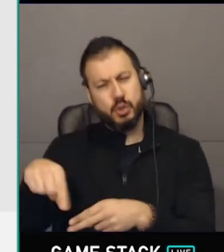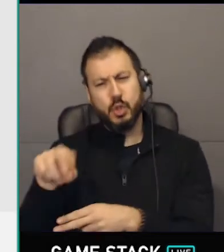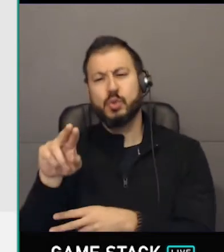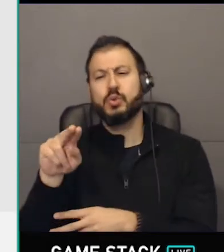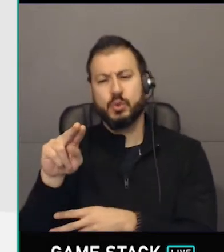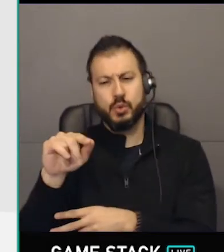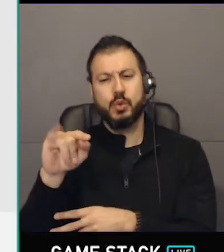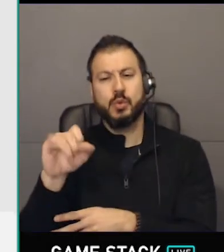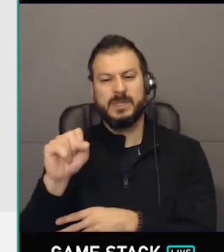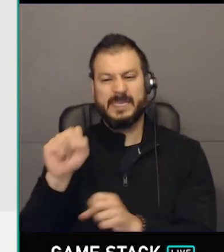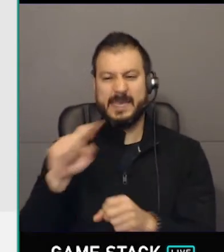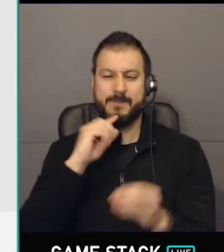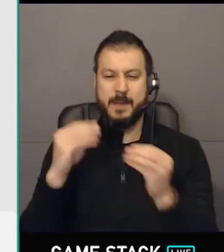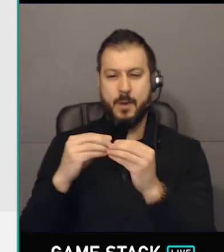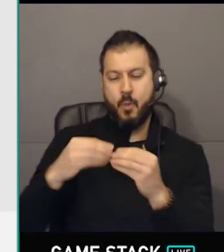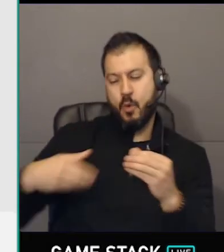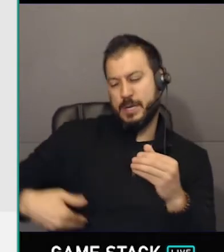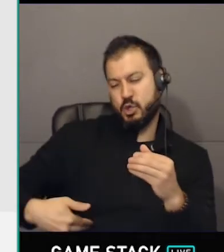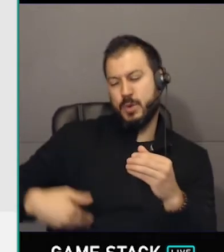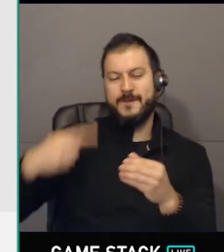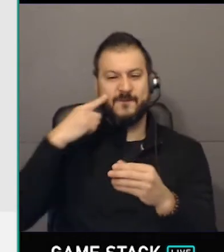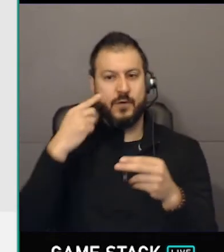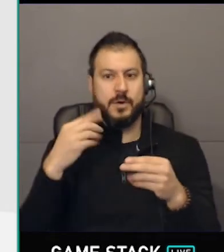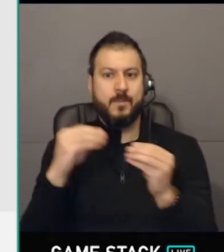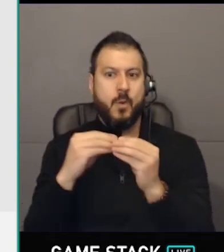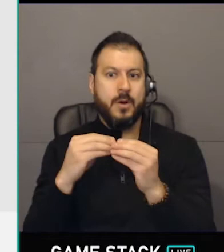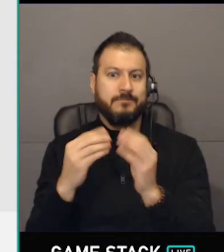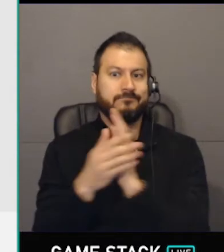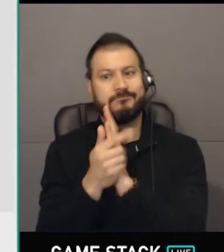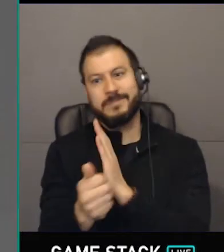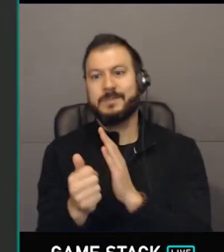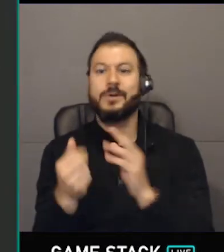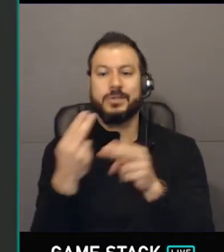intuitive for experienced users.